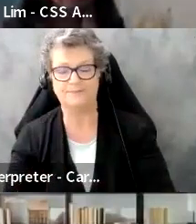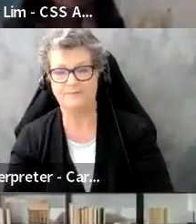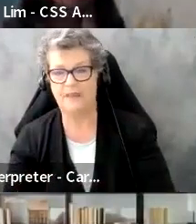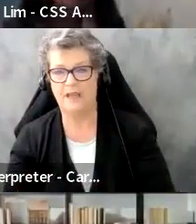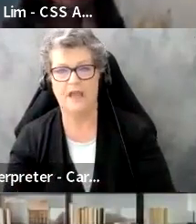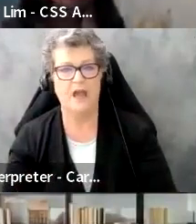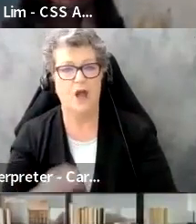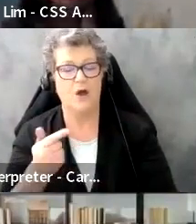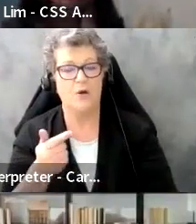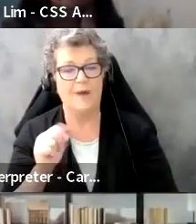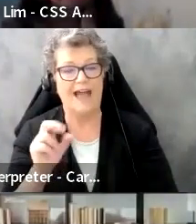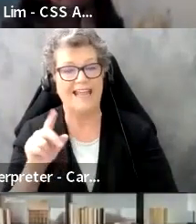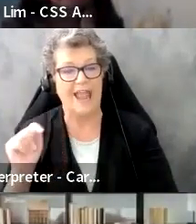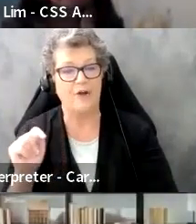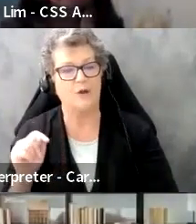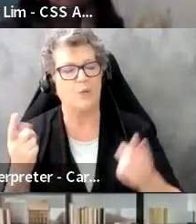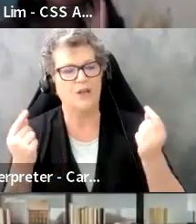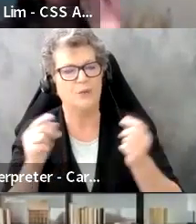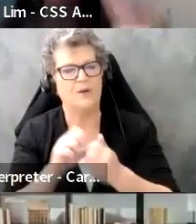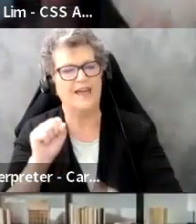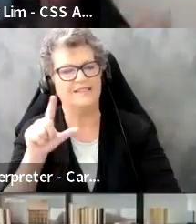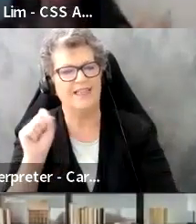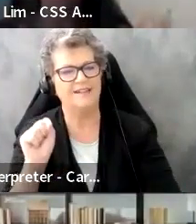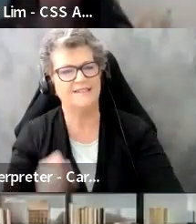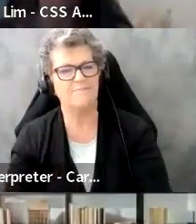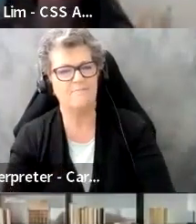And what about Garrett? Garrett, what are your folks doing in SLS?